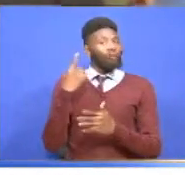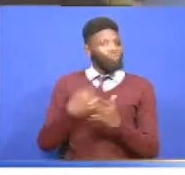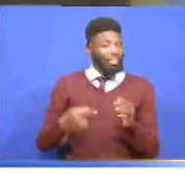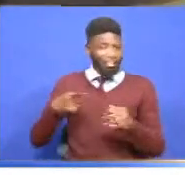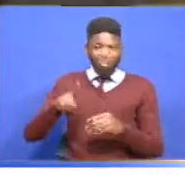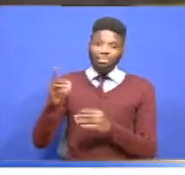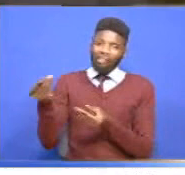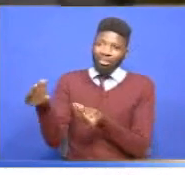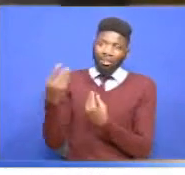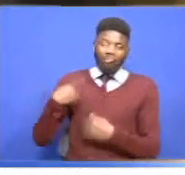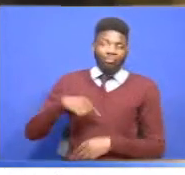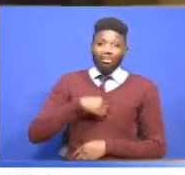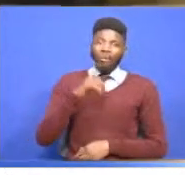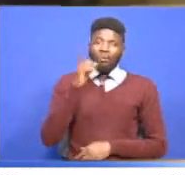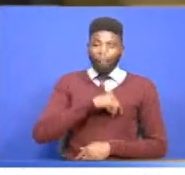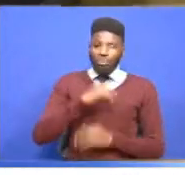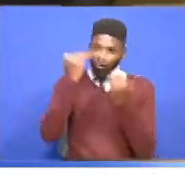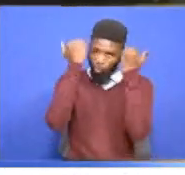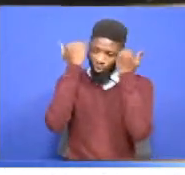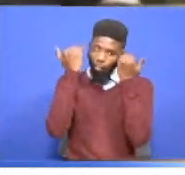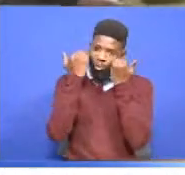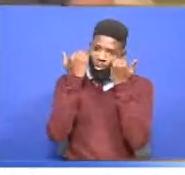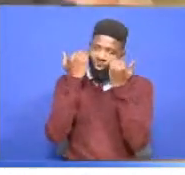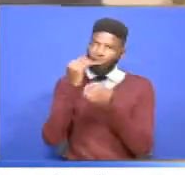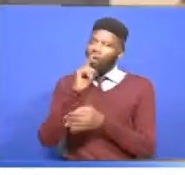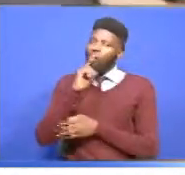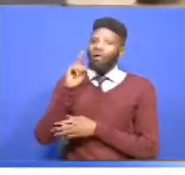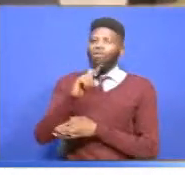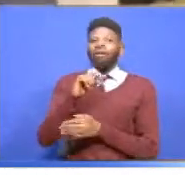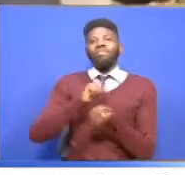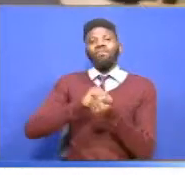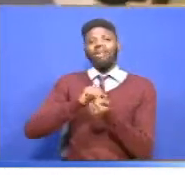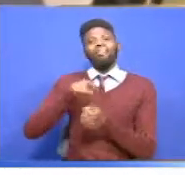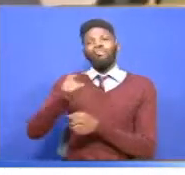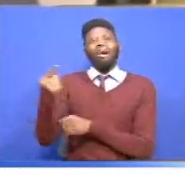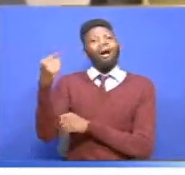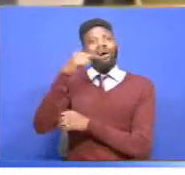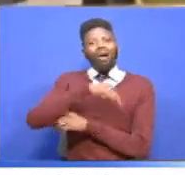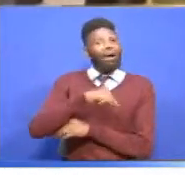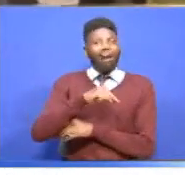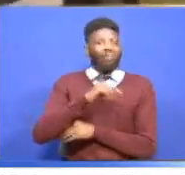on Friday. Which motion were they coming to listen to?